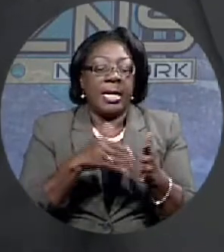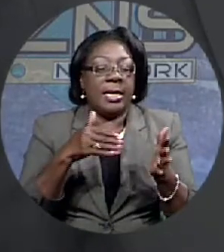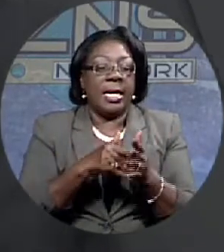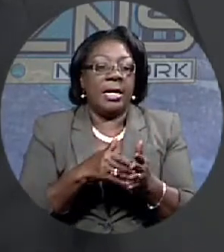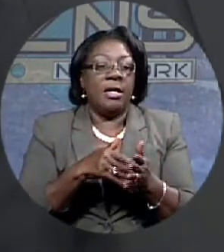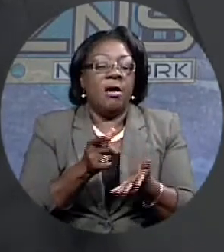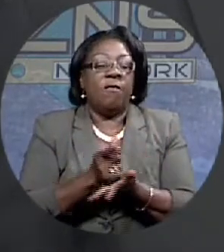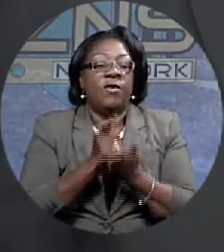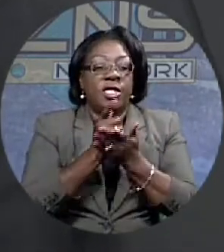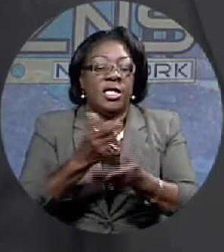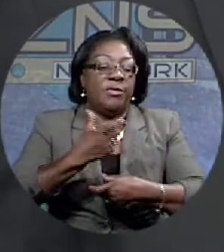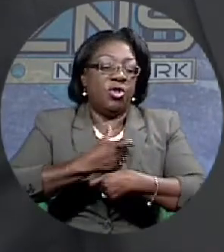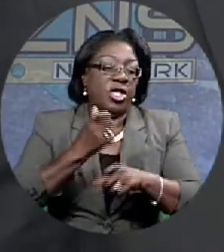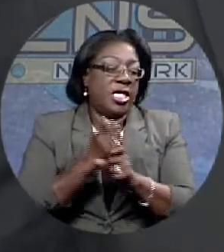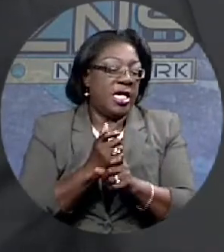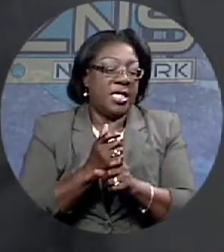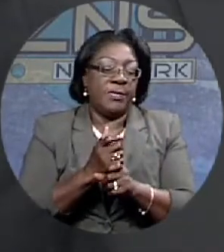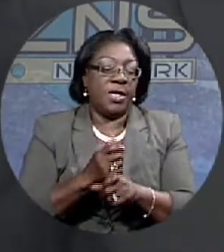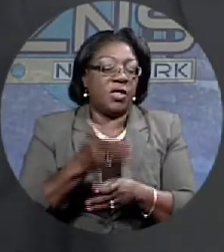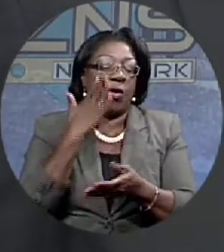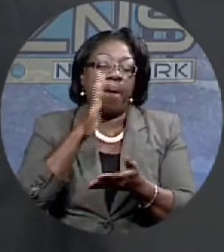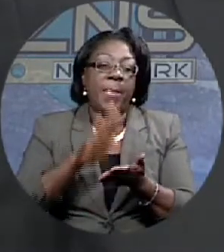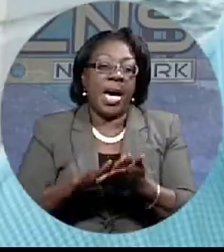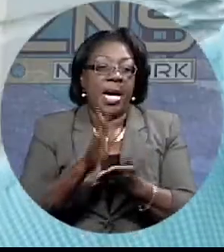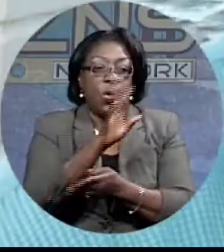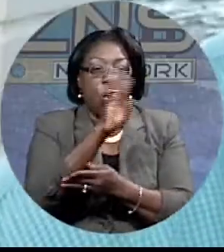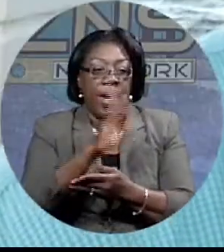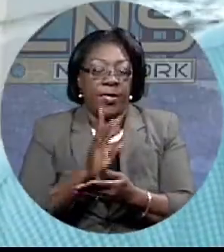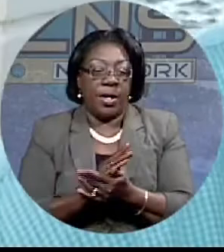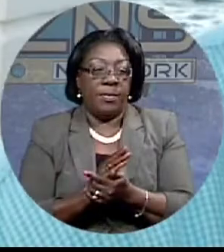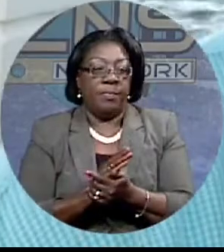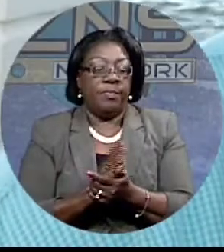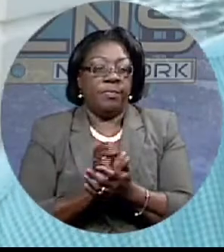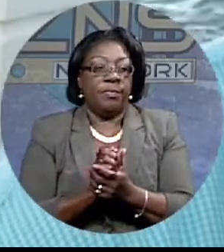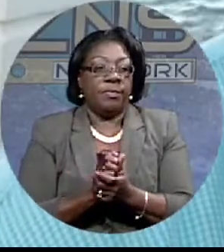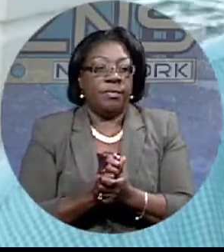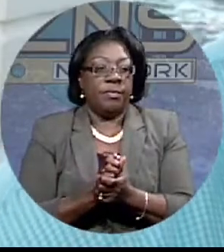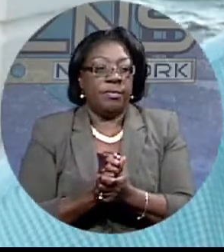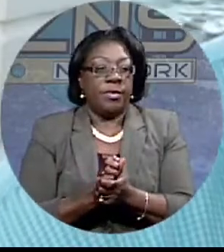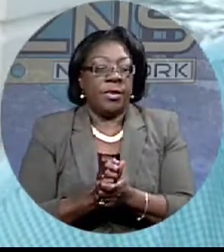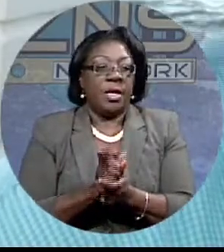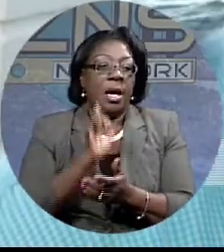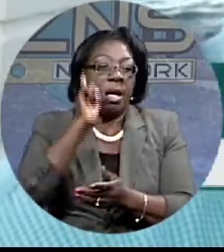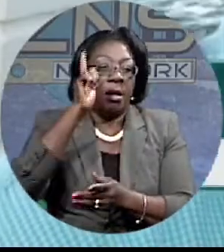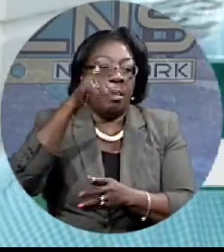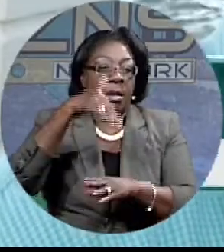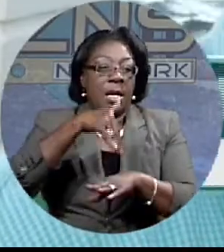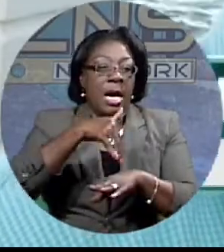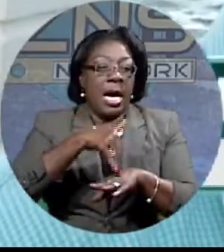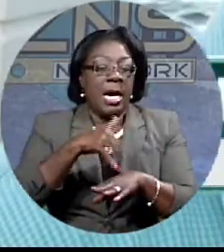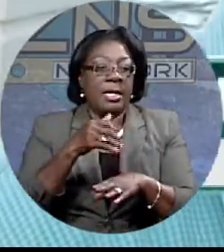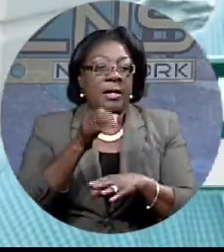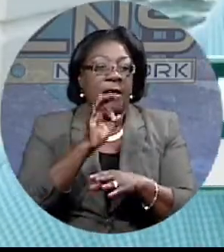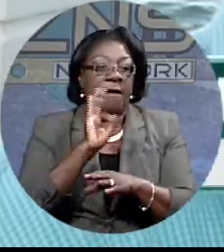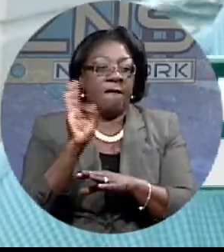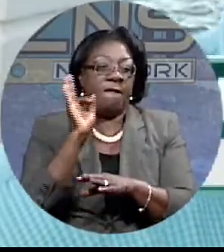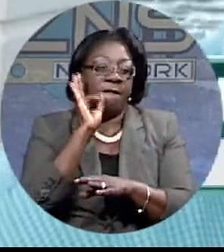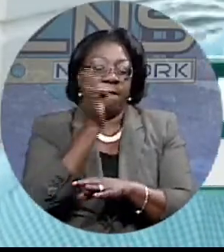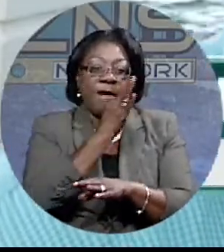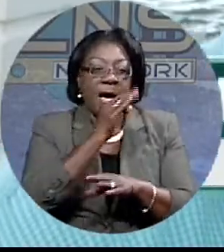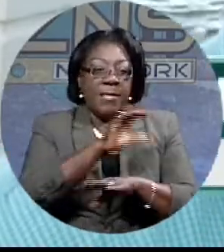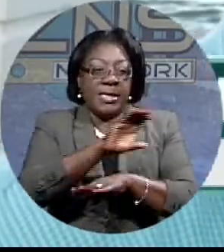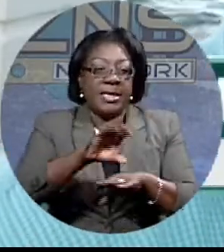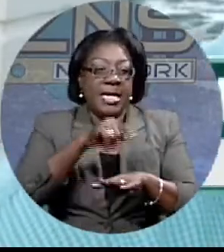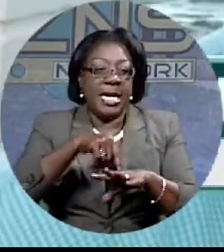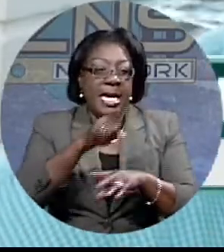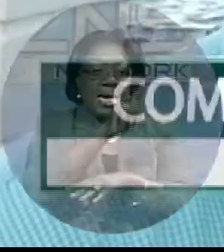stops because of weather conditions. Well, still to come tonight, a look at Farmers Key. You're